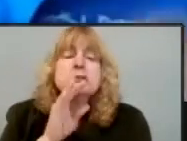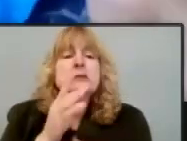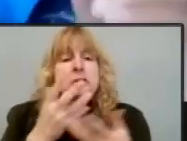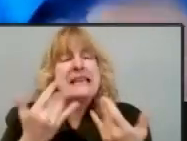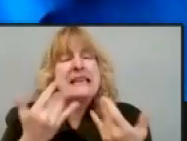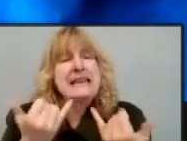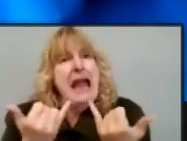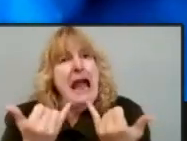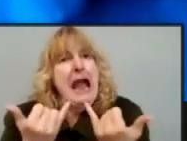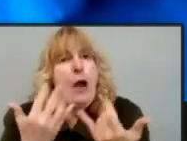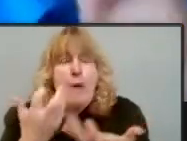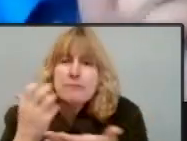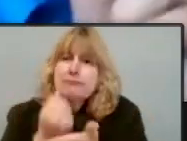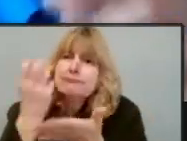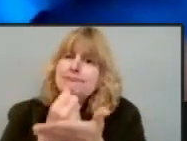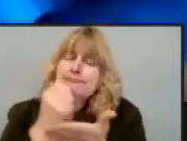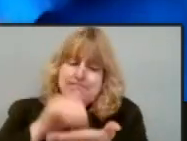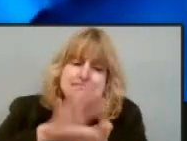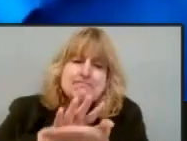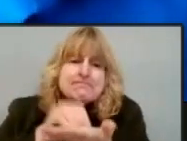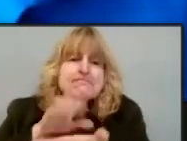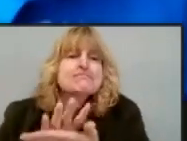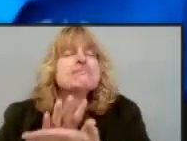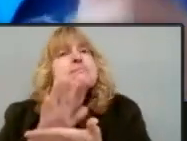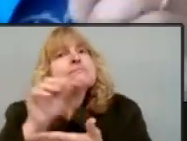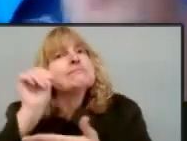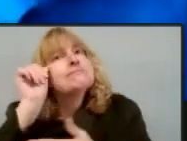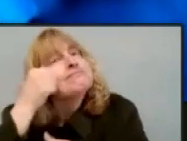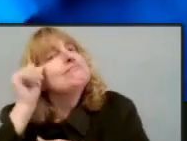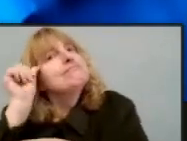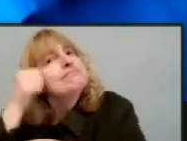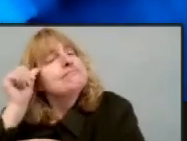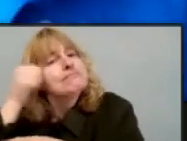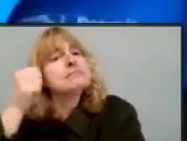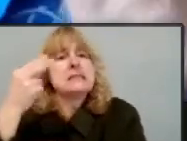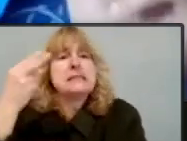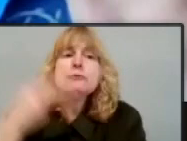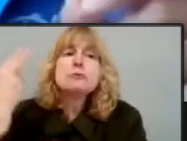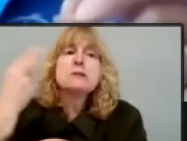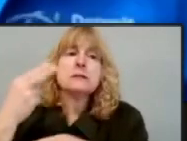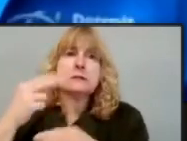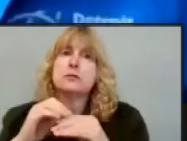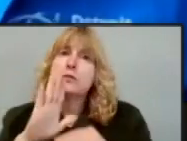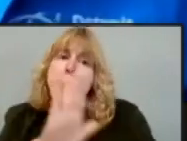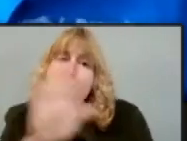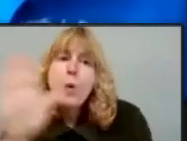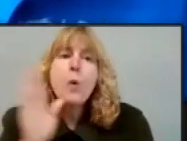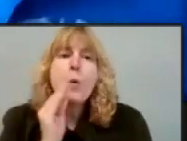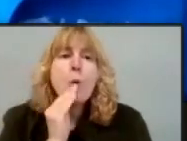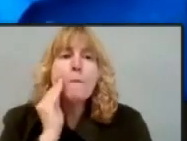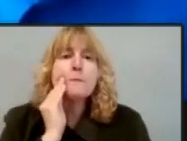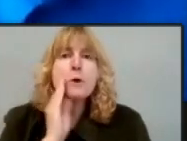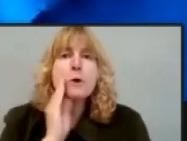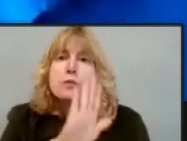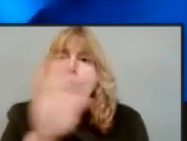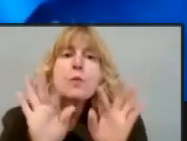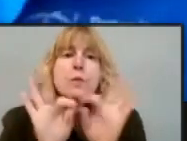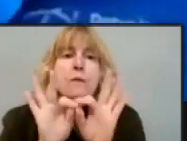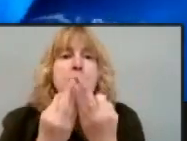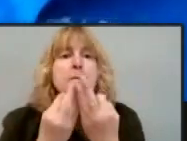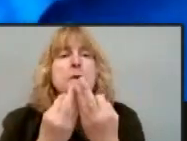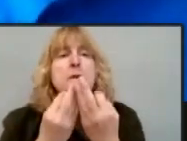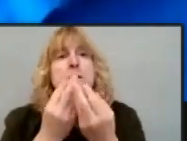history of the world, in your household, in your family. Telling our stories is part of our